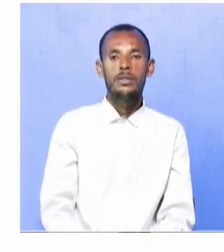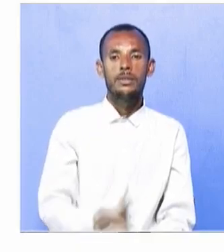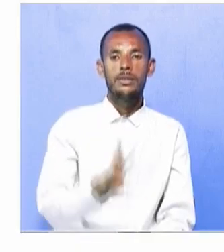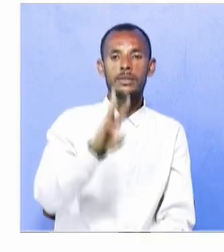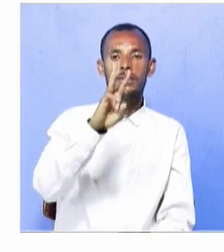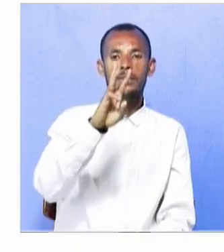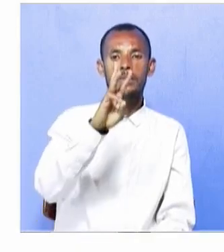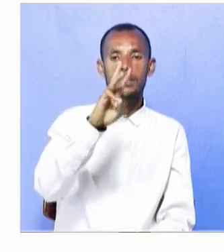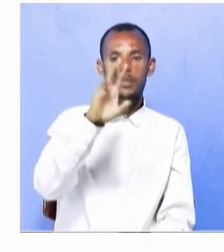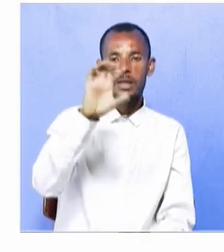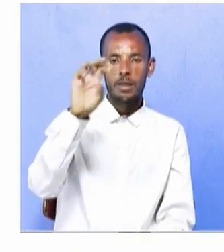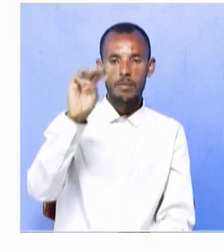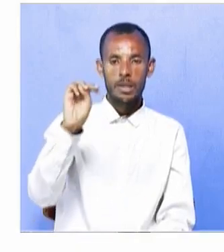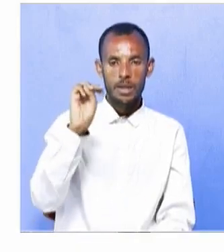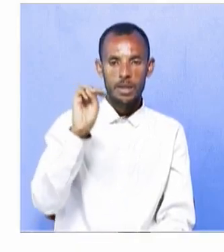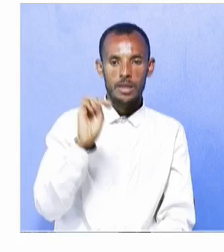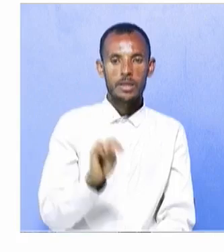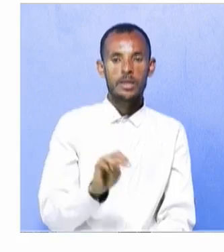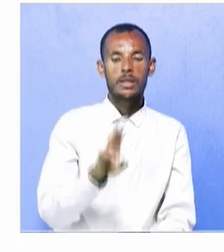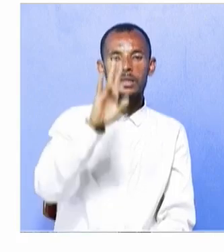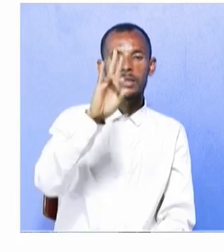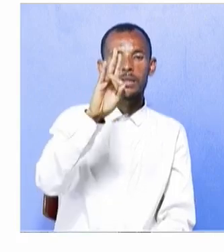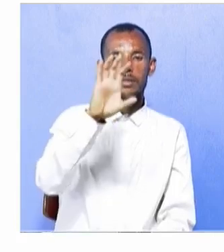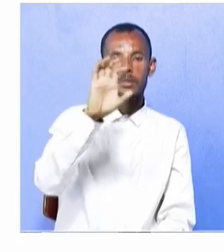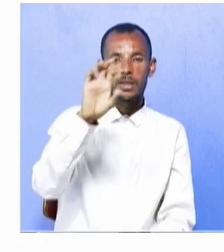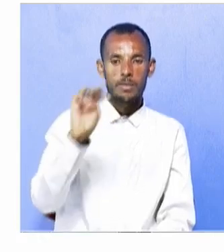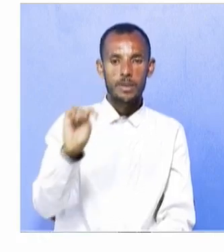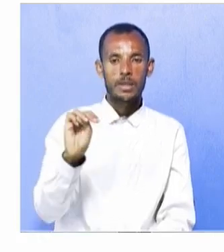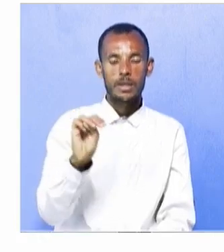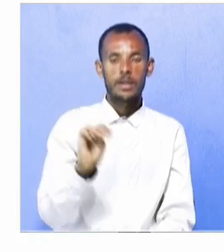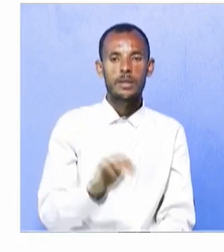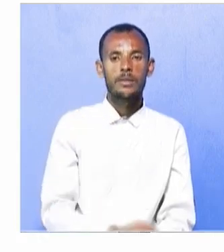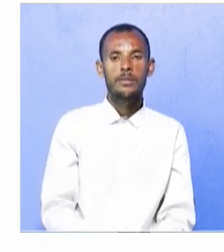6 centimeter, 7 centimeter,